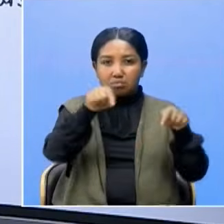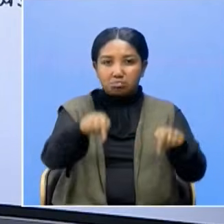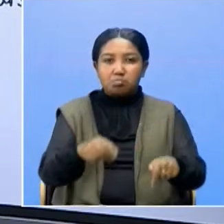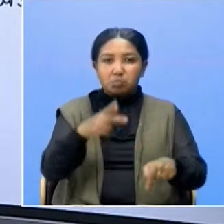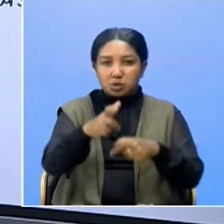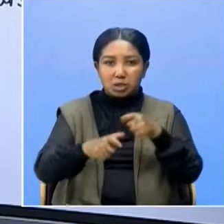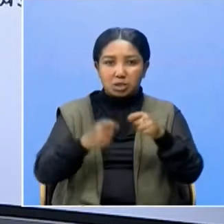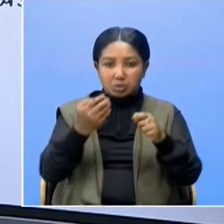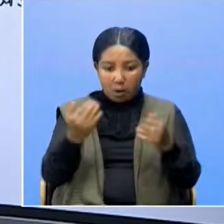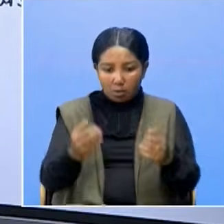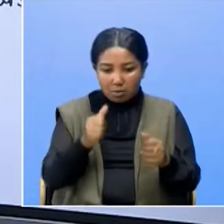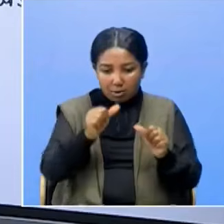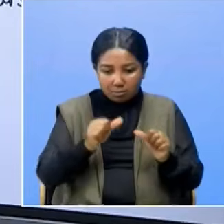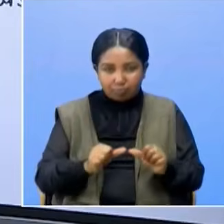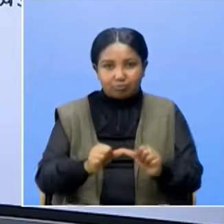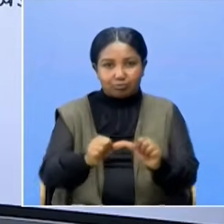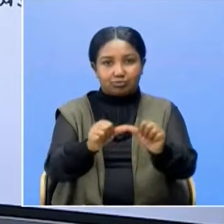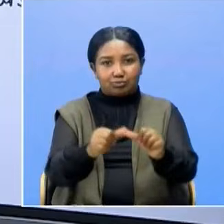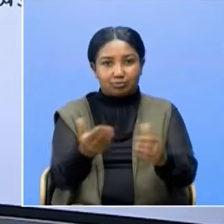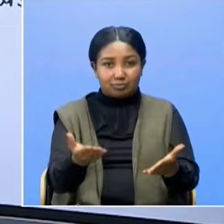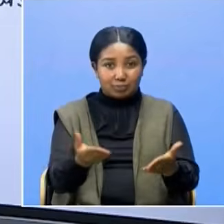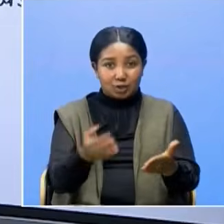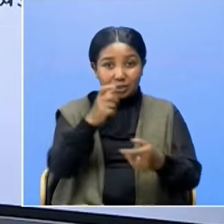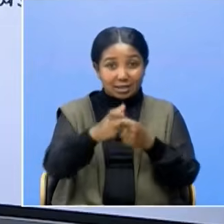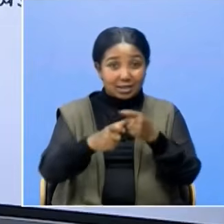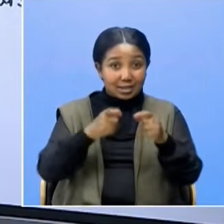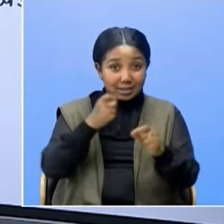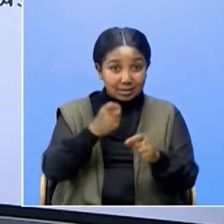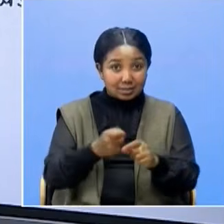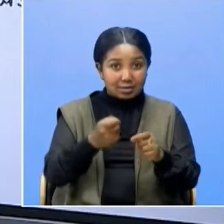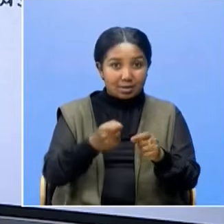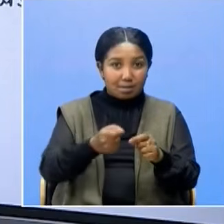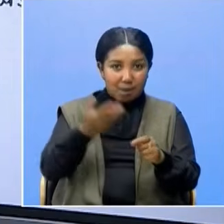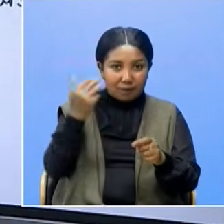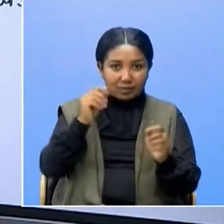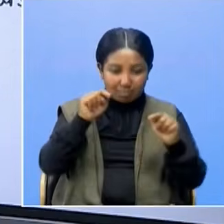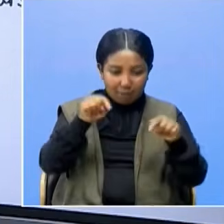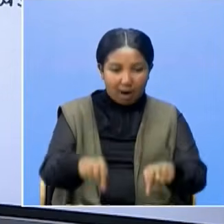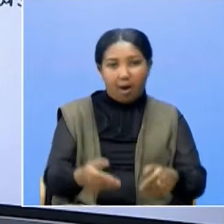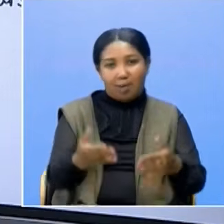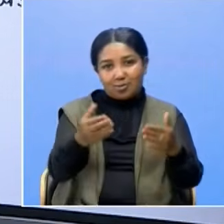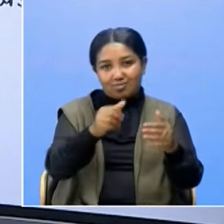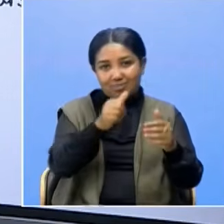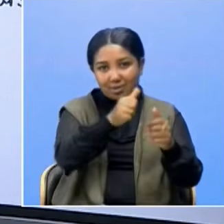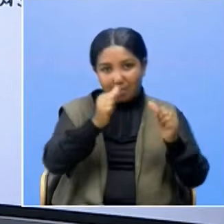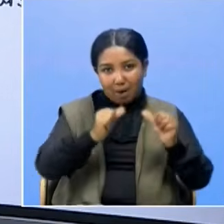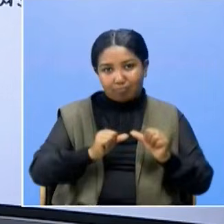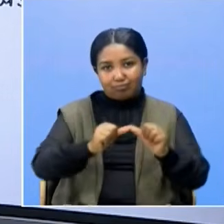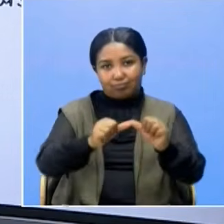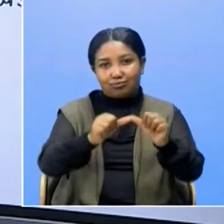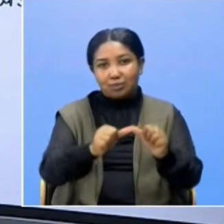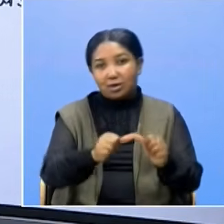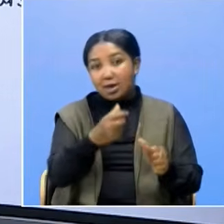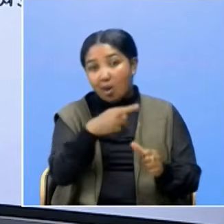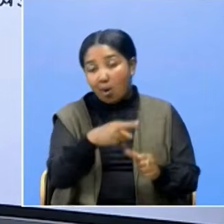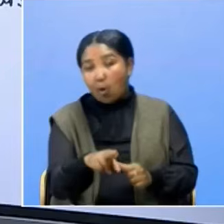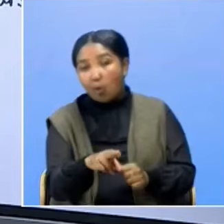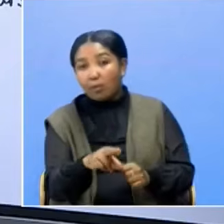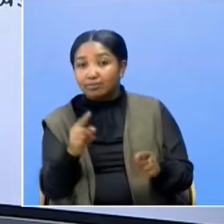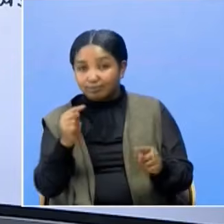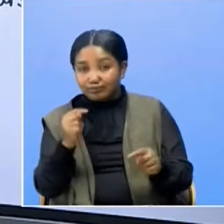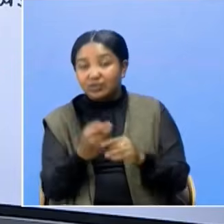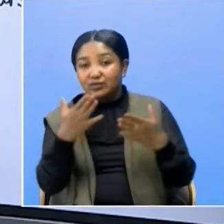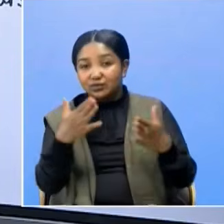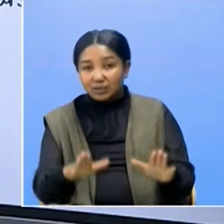3 years, which means 3 years and now I am also in Addis. Yes? Or for an